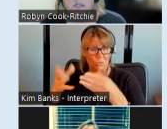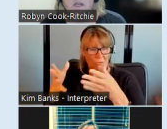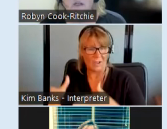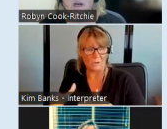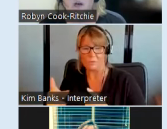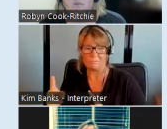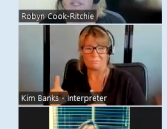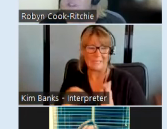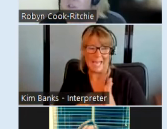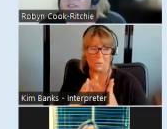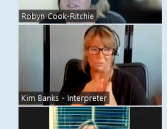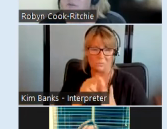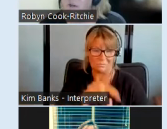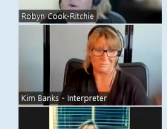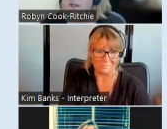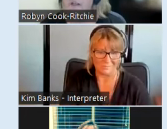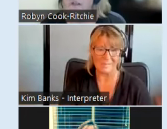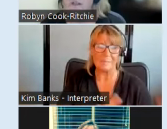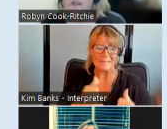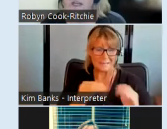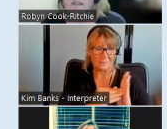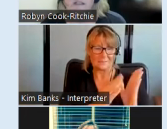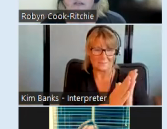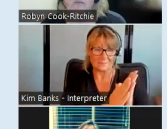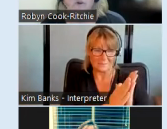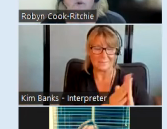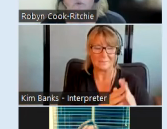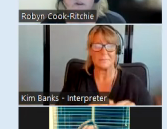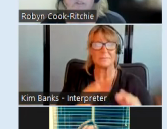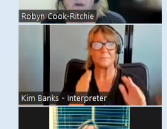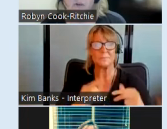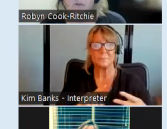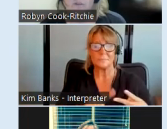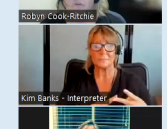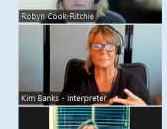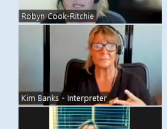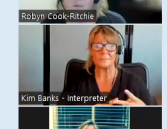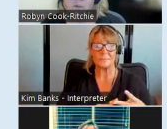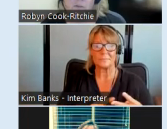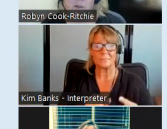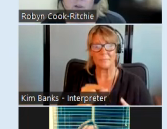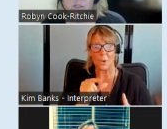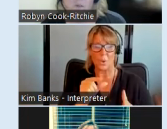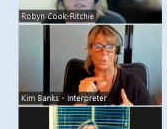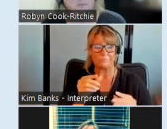count, but you should still record it. And informal word of mouth or media